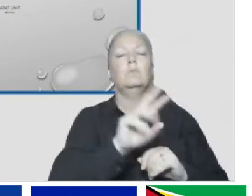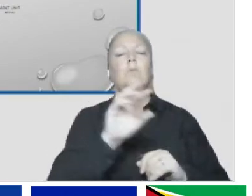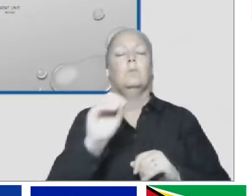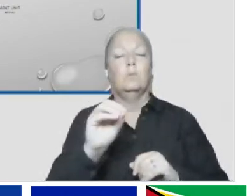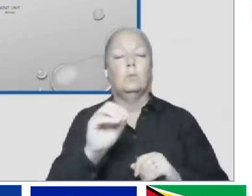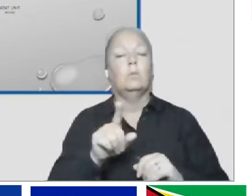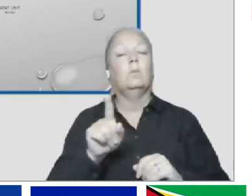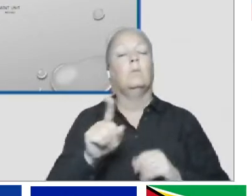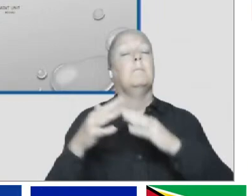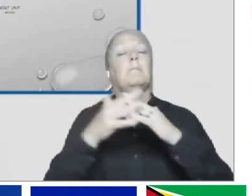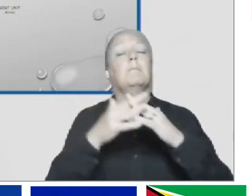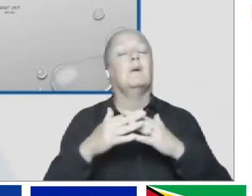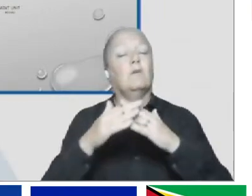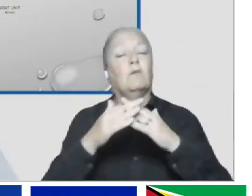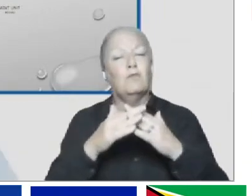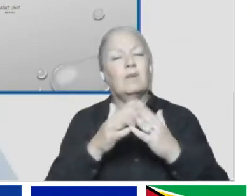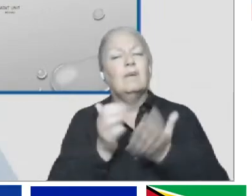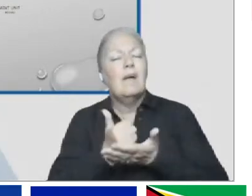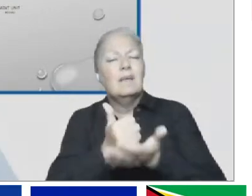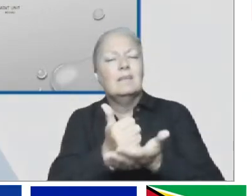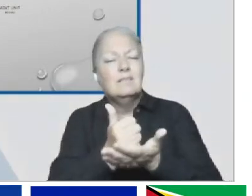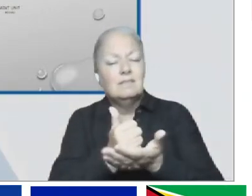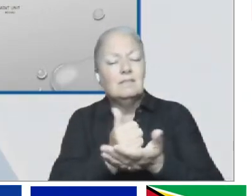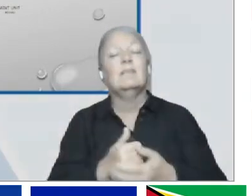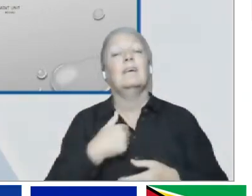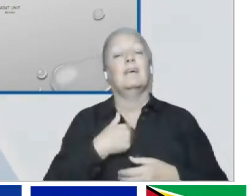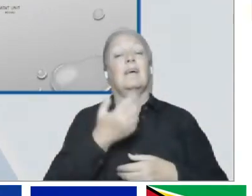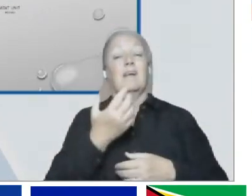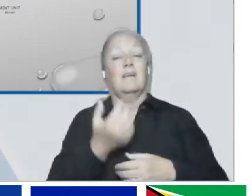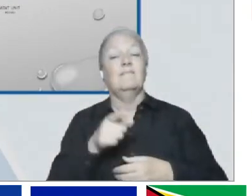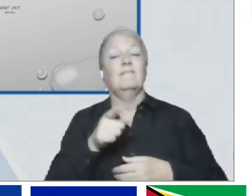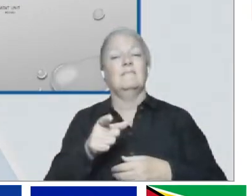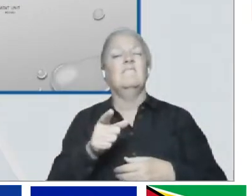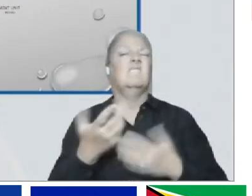capacity building workshop had actually taken place.